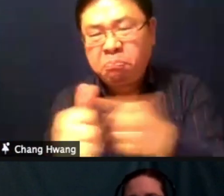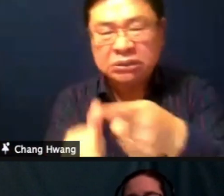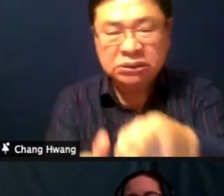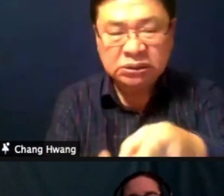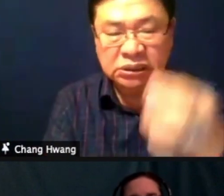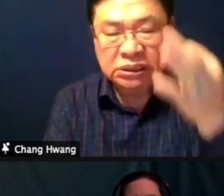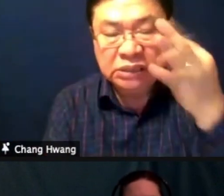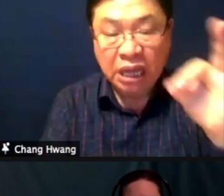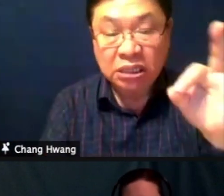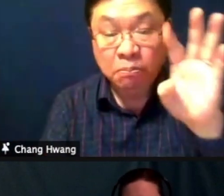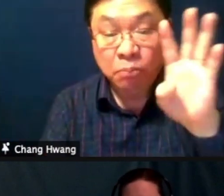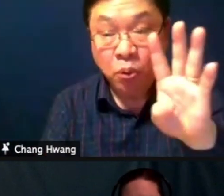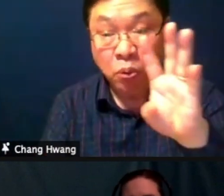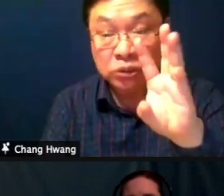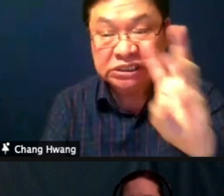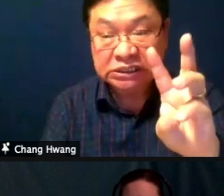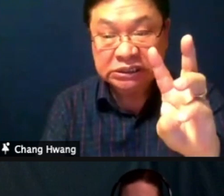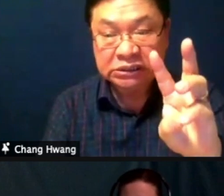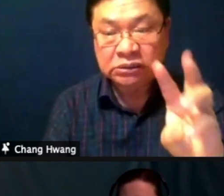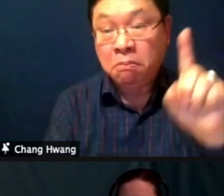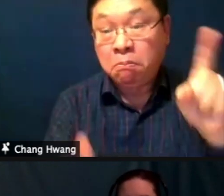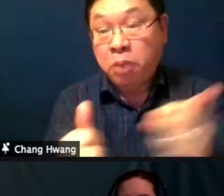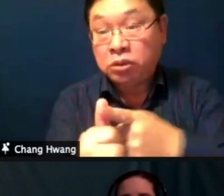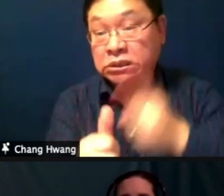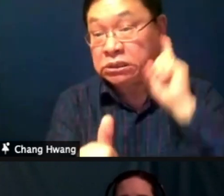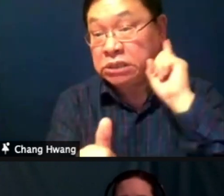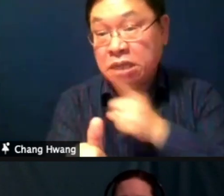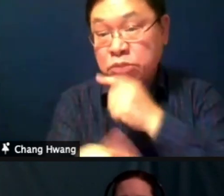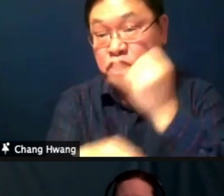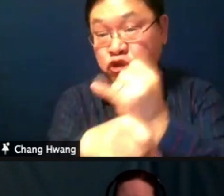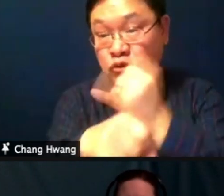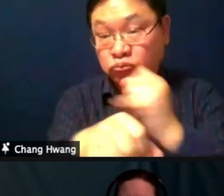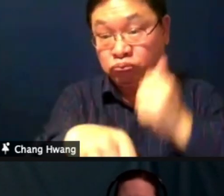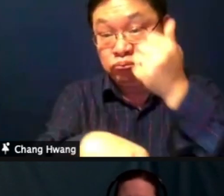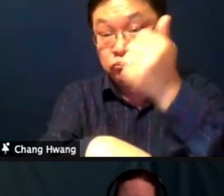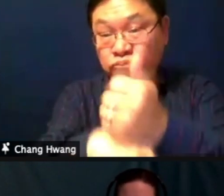of publications, the number of shared language instances